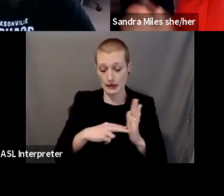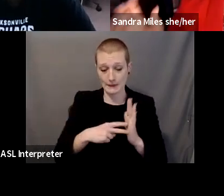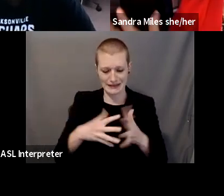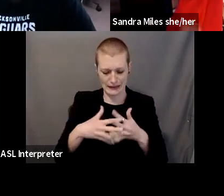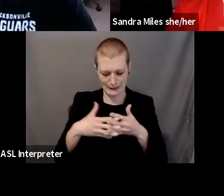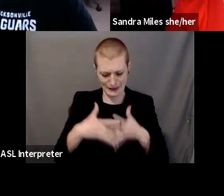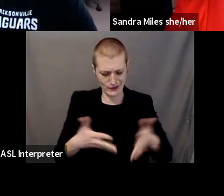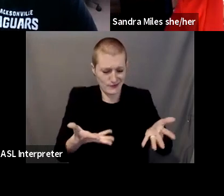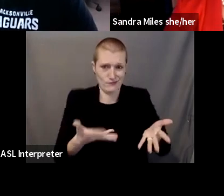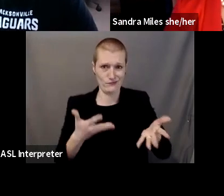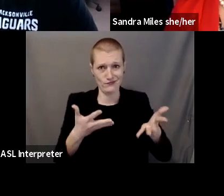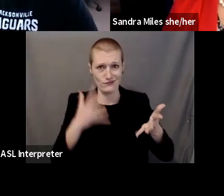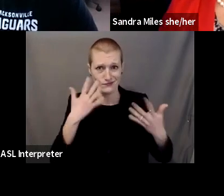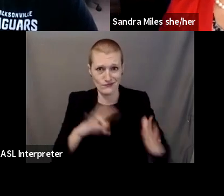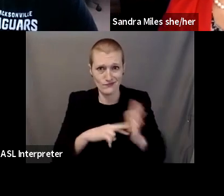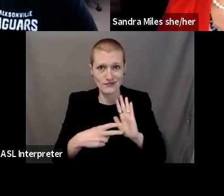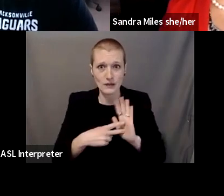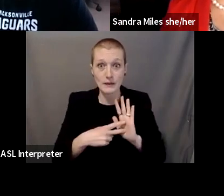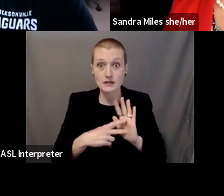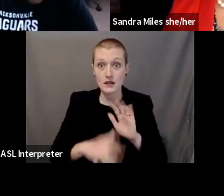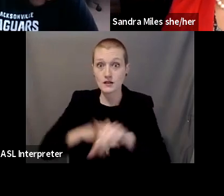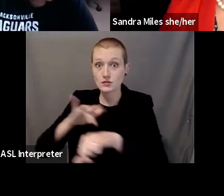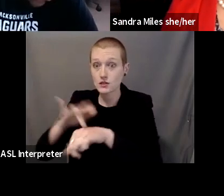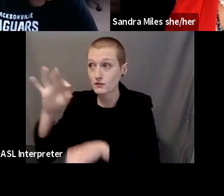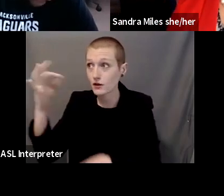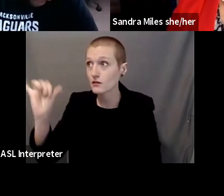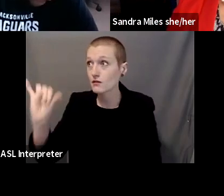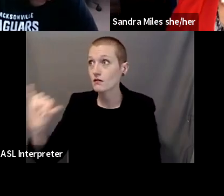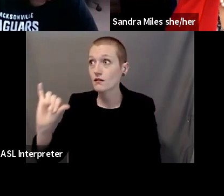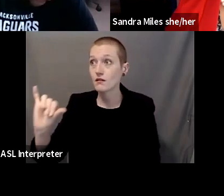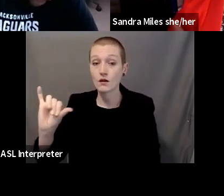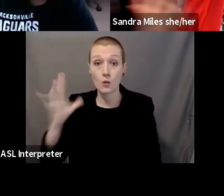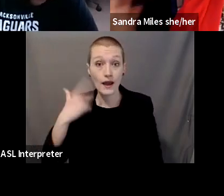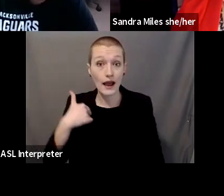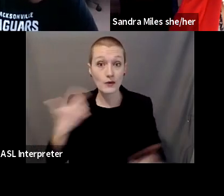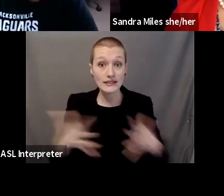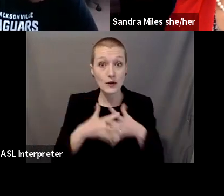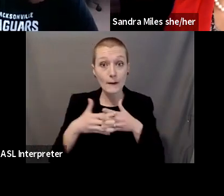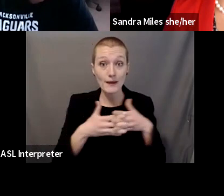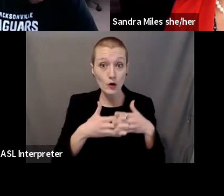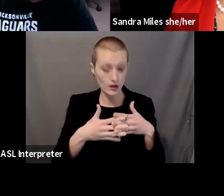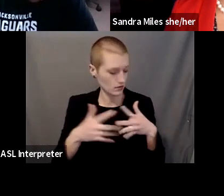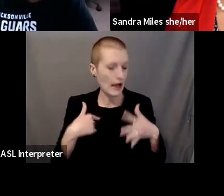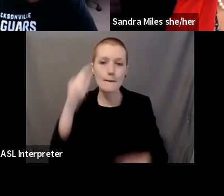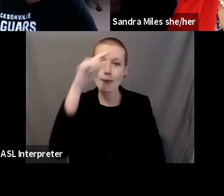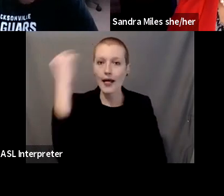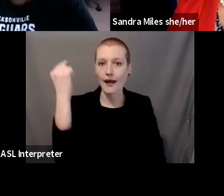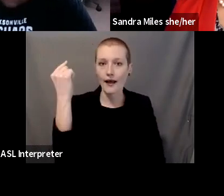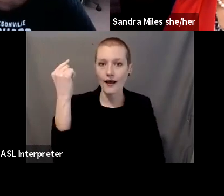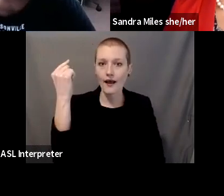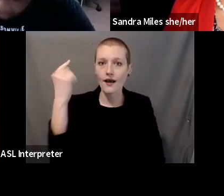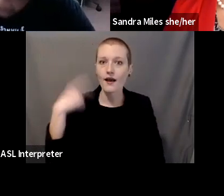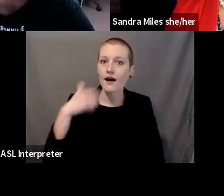time the entirety of my life, when I was in America, I was Black. And it was not until I went to another country that I was like,